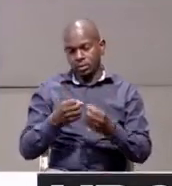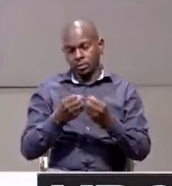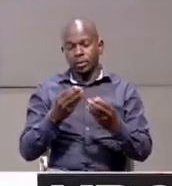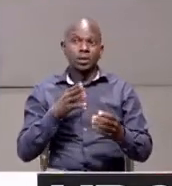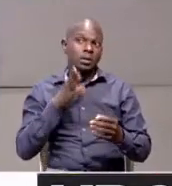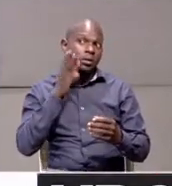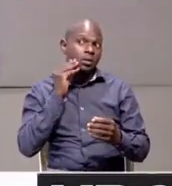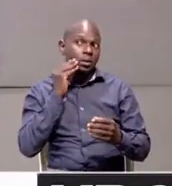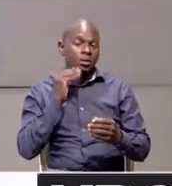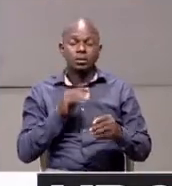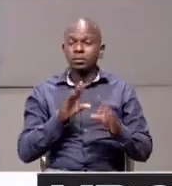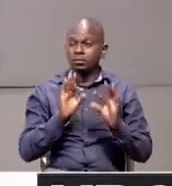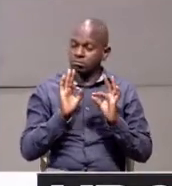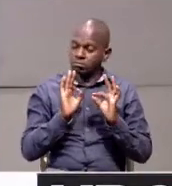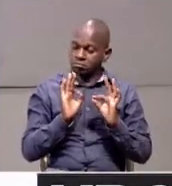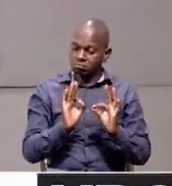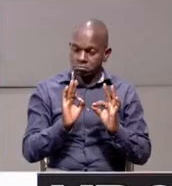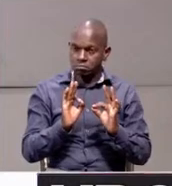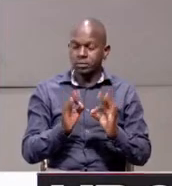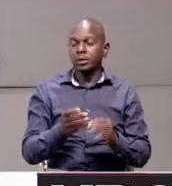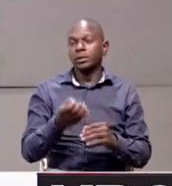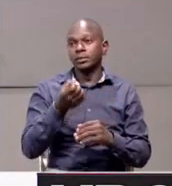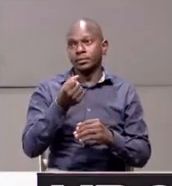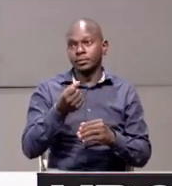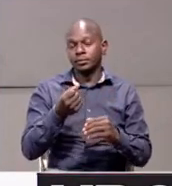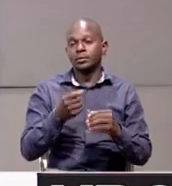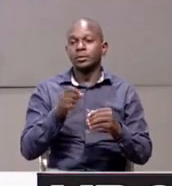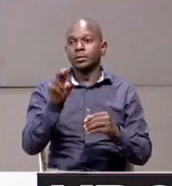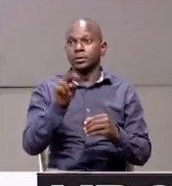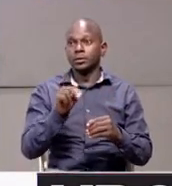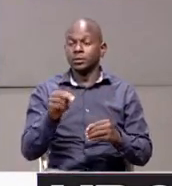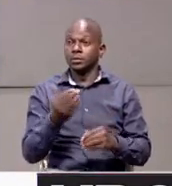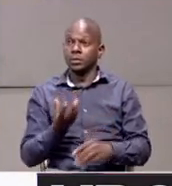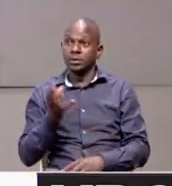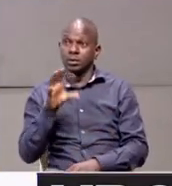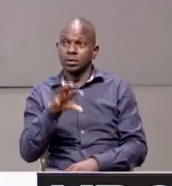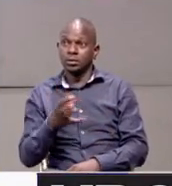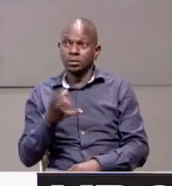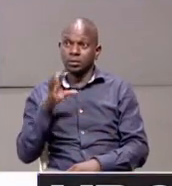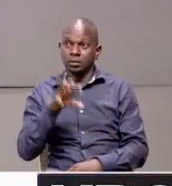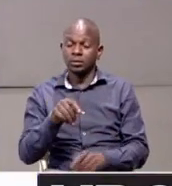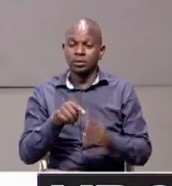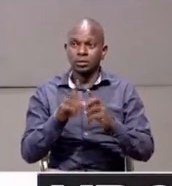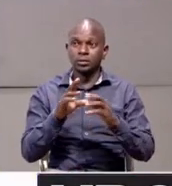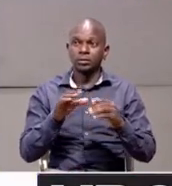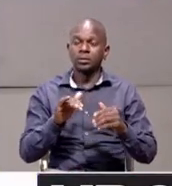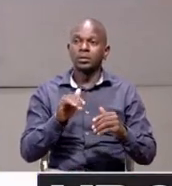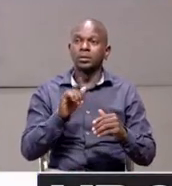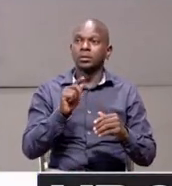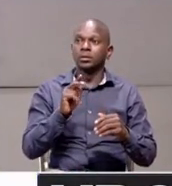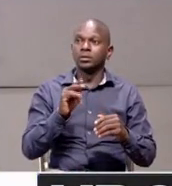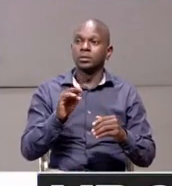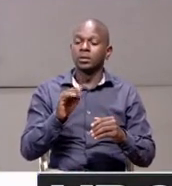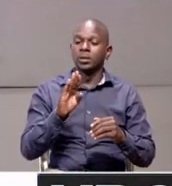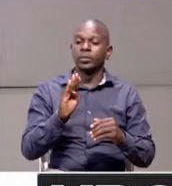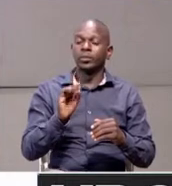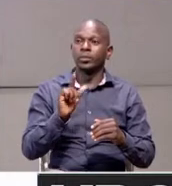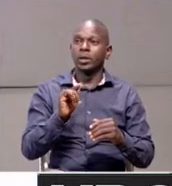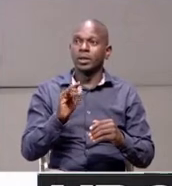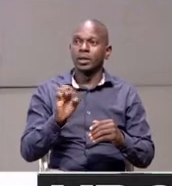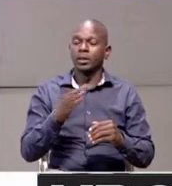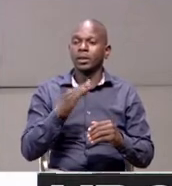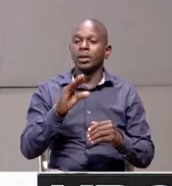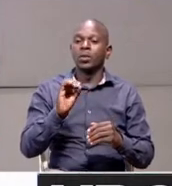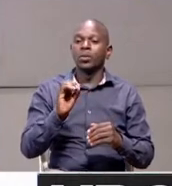experience and rising stars in the squad includes six players hailing from the National Basketball League in Tony Dribleba, Fayed Bale, James